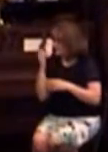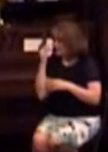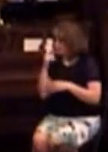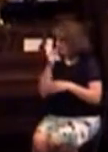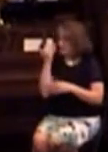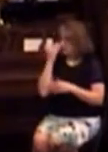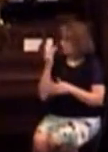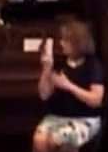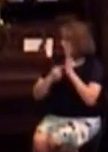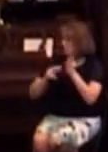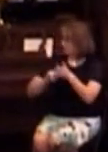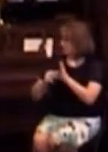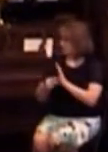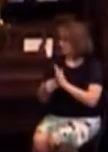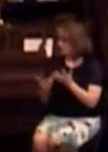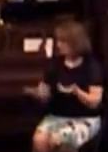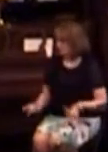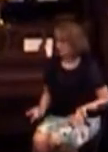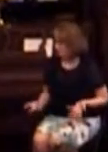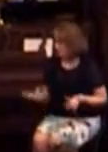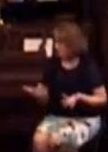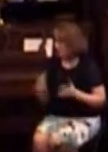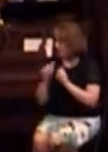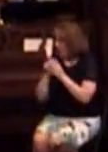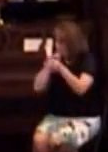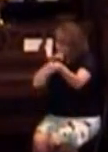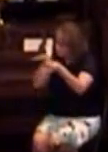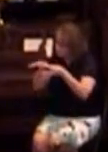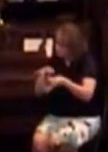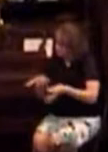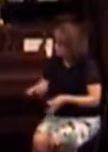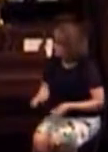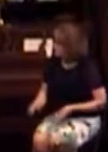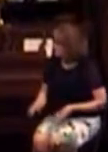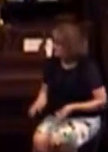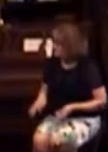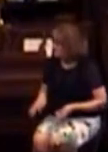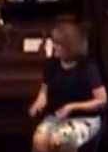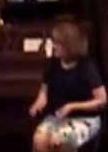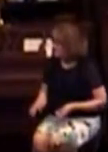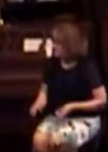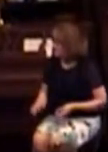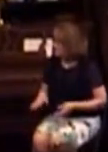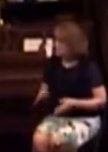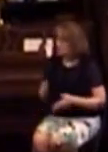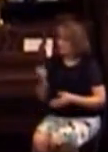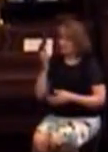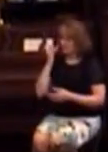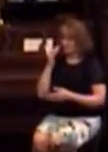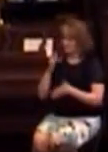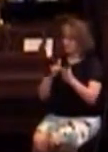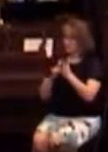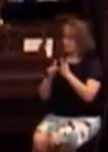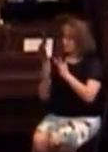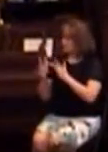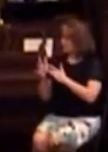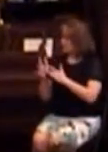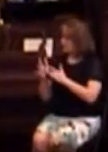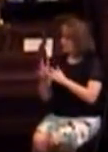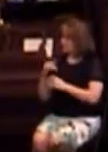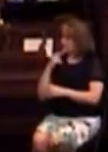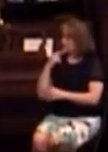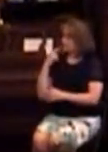And if he doesn't know that he's blind, how would he address the question Jesus asked, "Do you want to be able to see? Do you believe I can make you